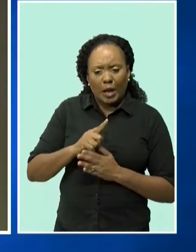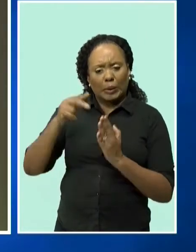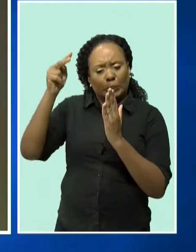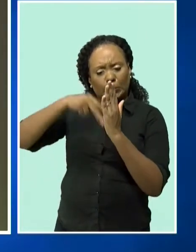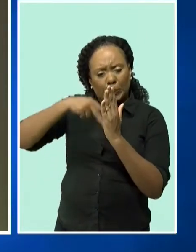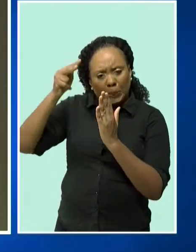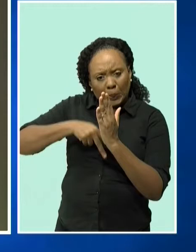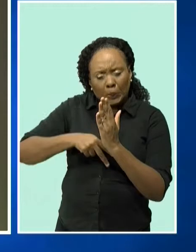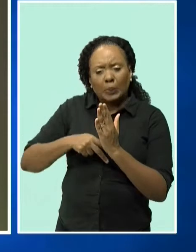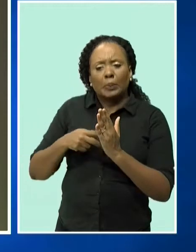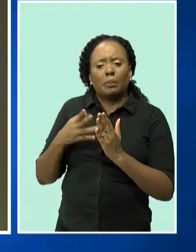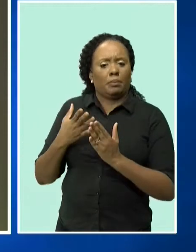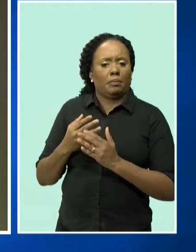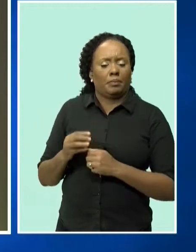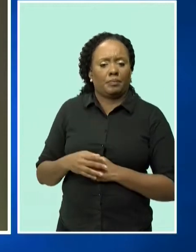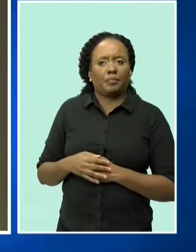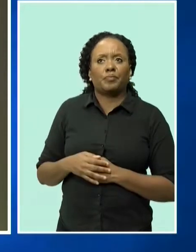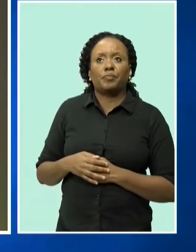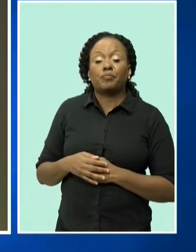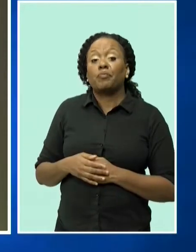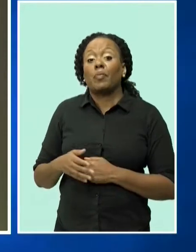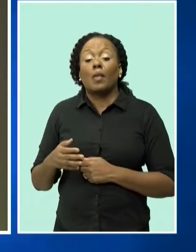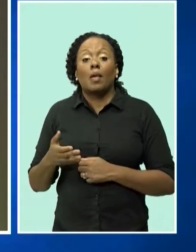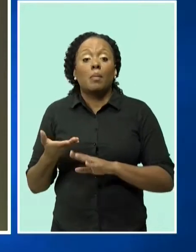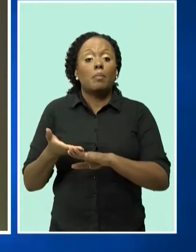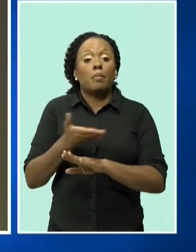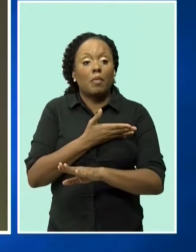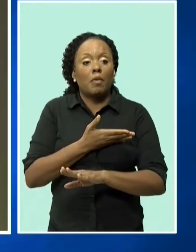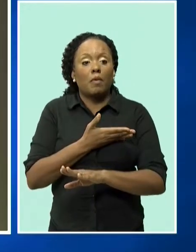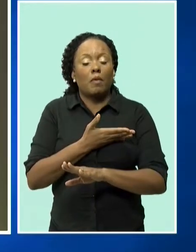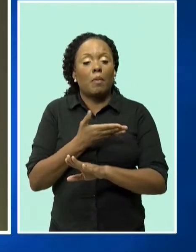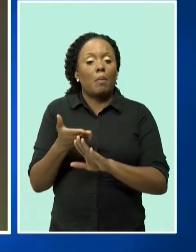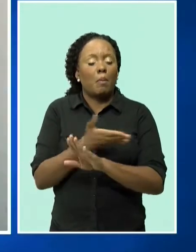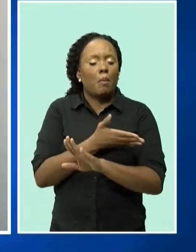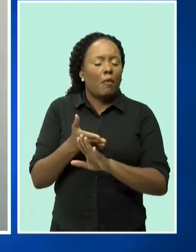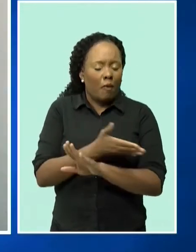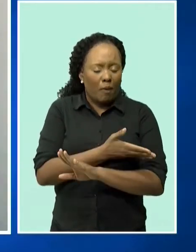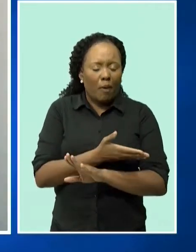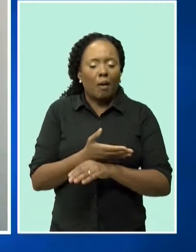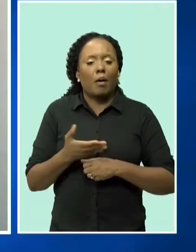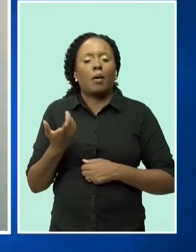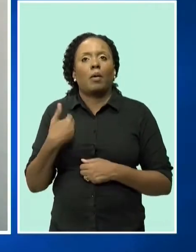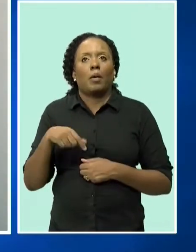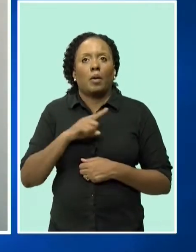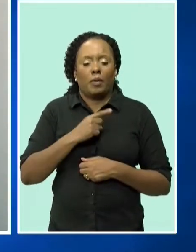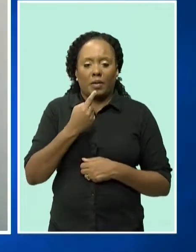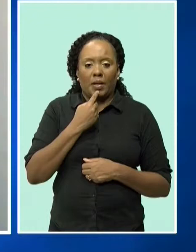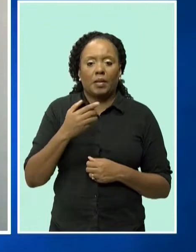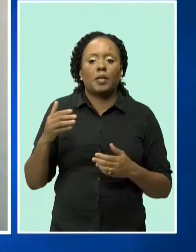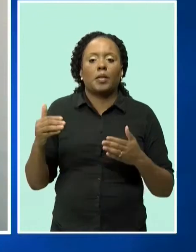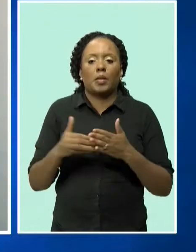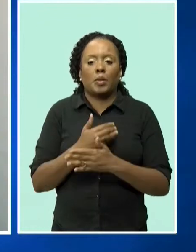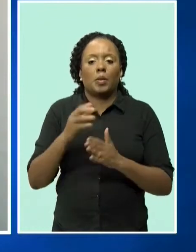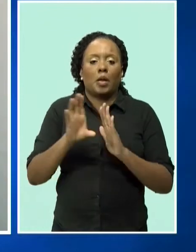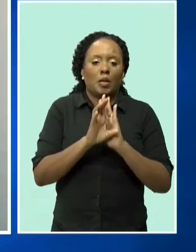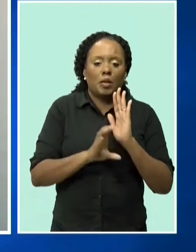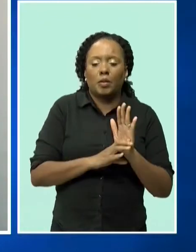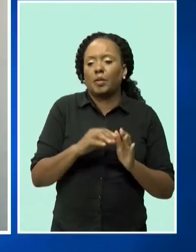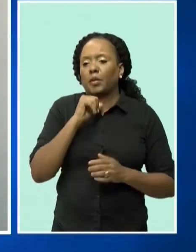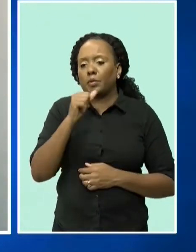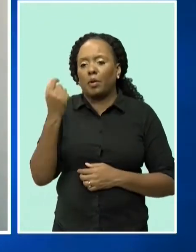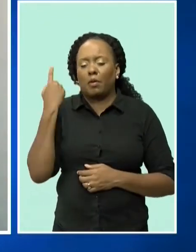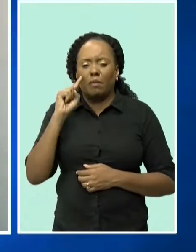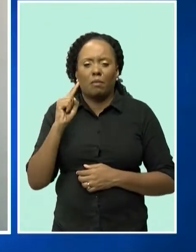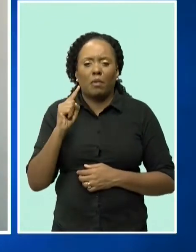Well, I said that at the outset when we launched that the fashion a new constitution is not only for a few,